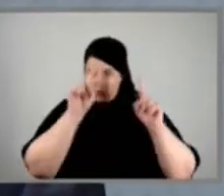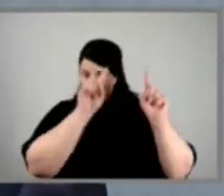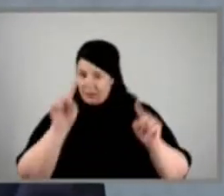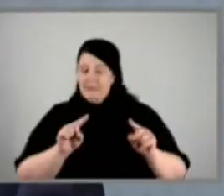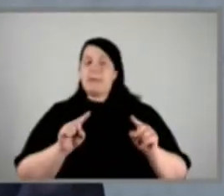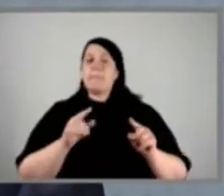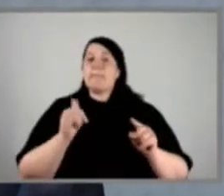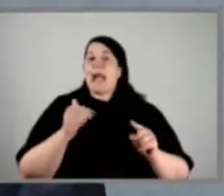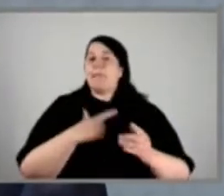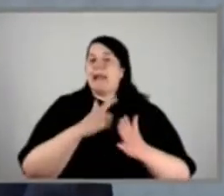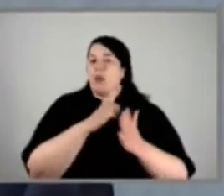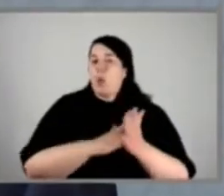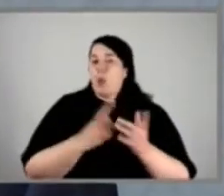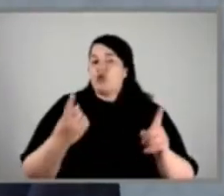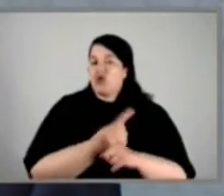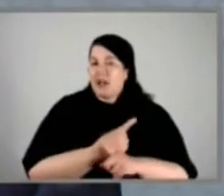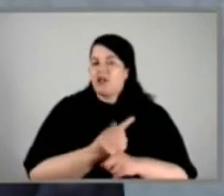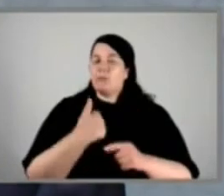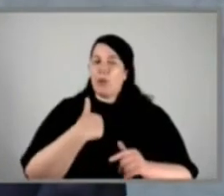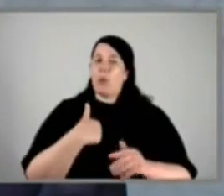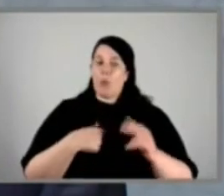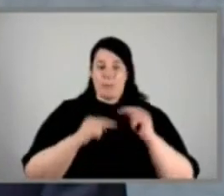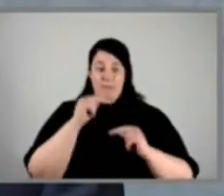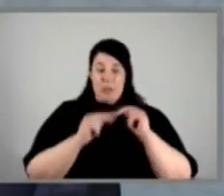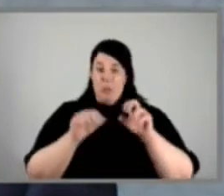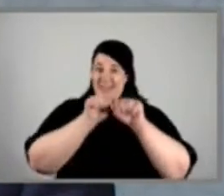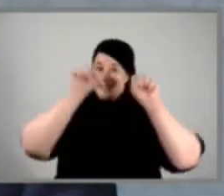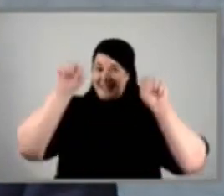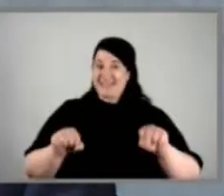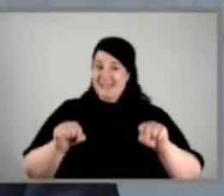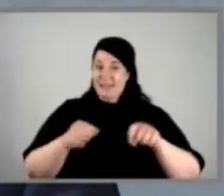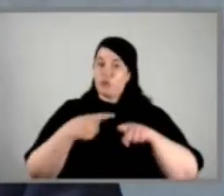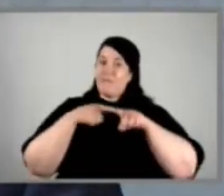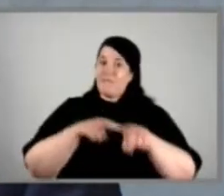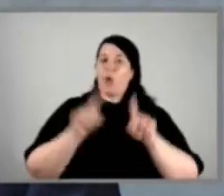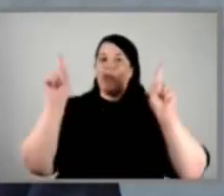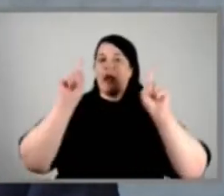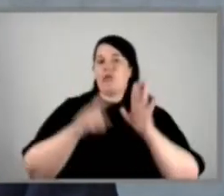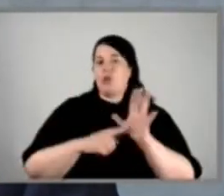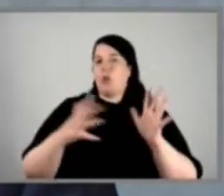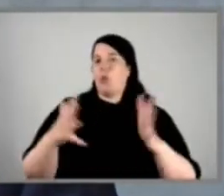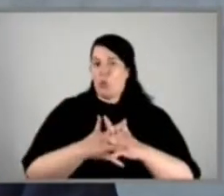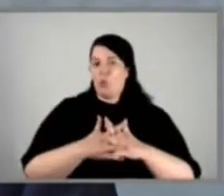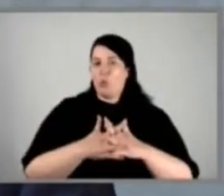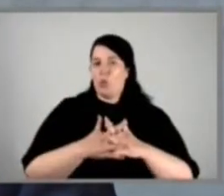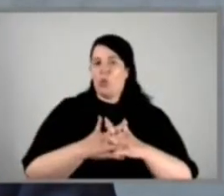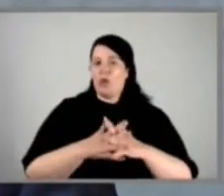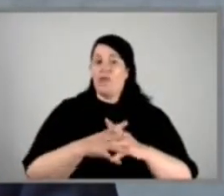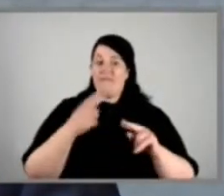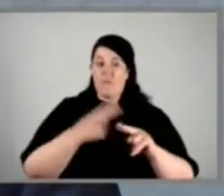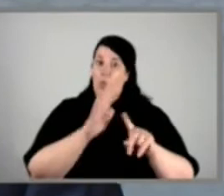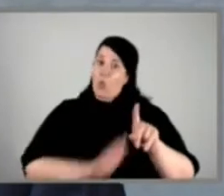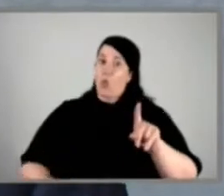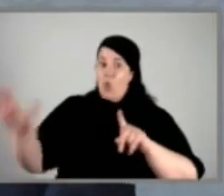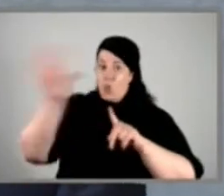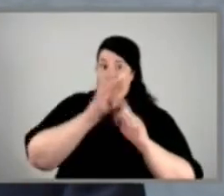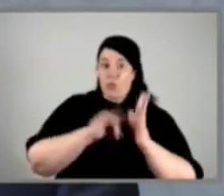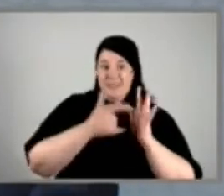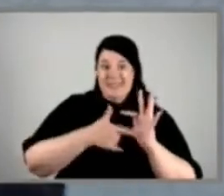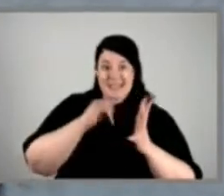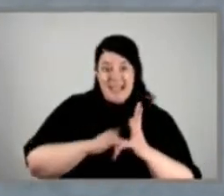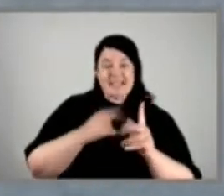built consistent with the legislative requirements at the state, territory and Commonwealth levels for privacy.